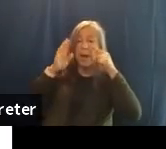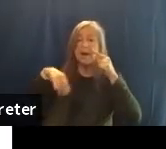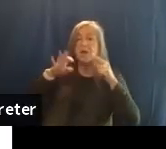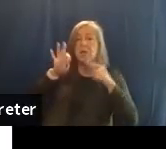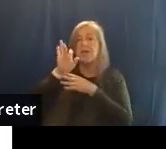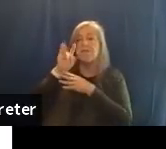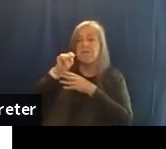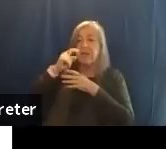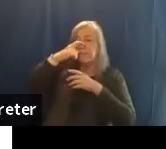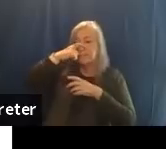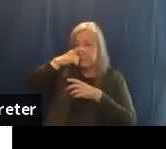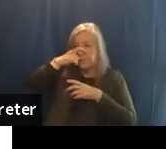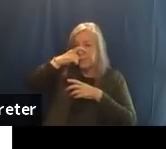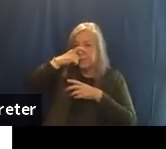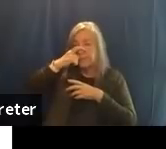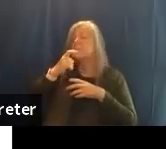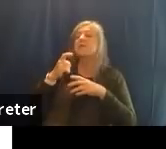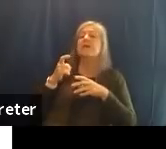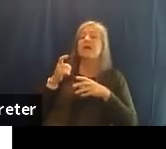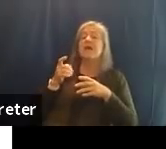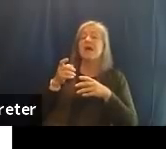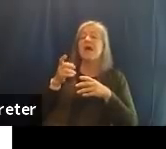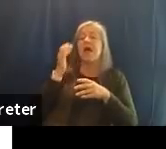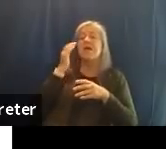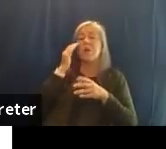work, where do I need to wear it?